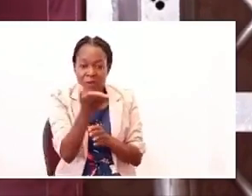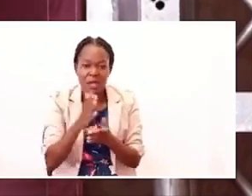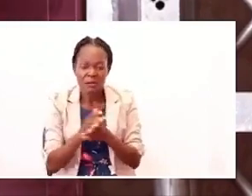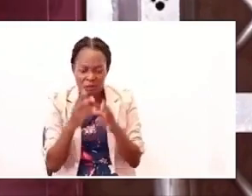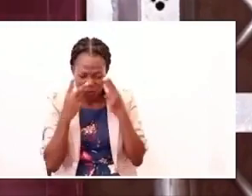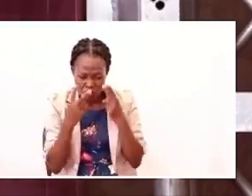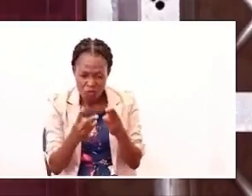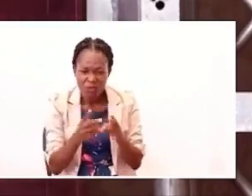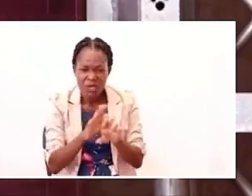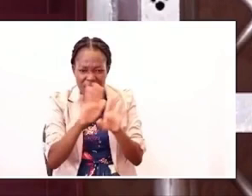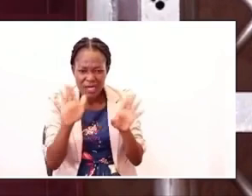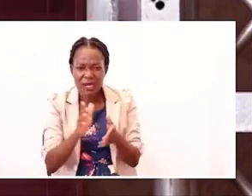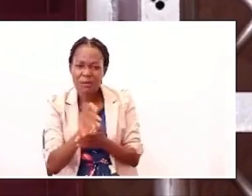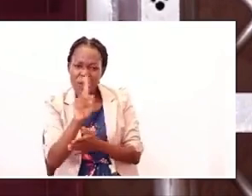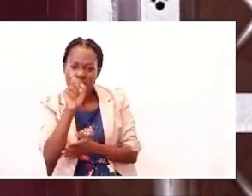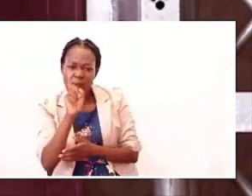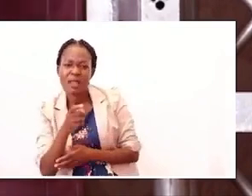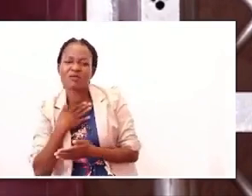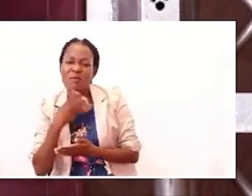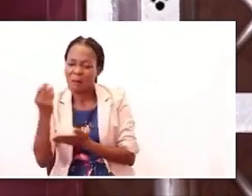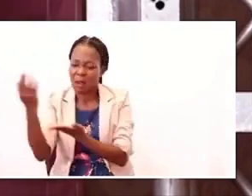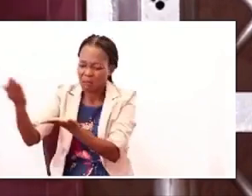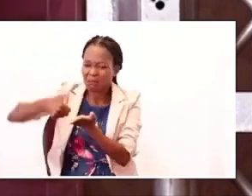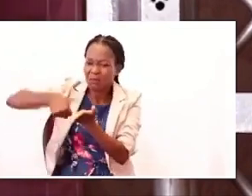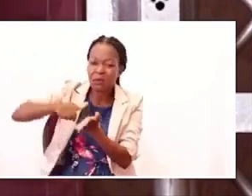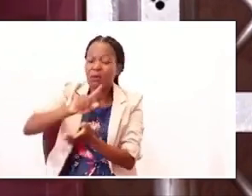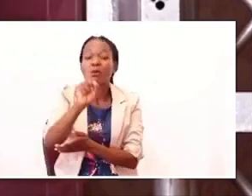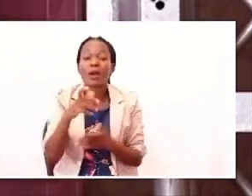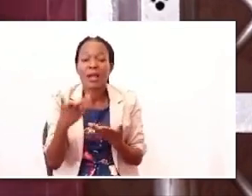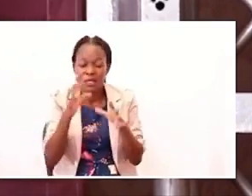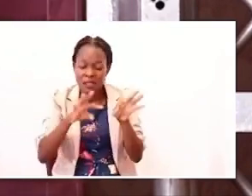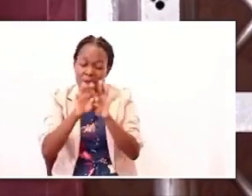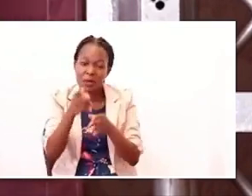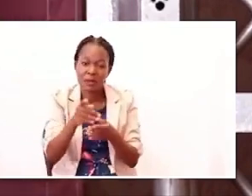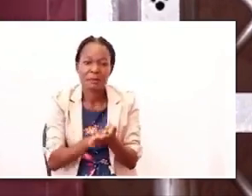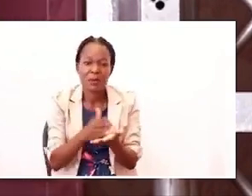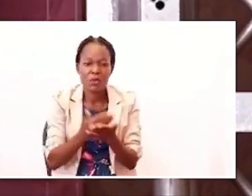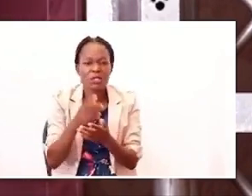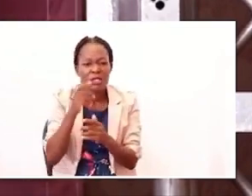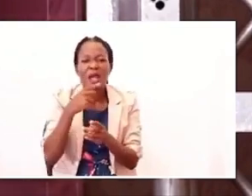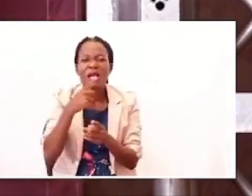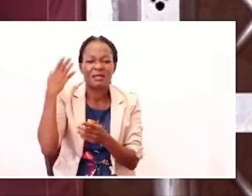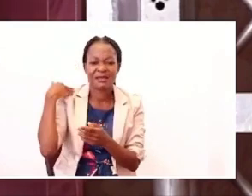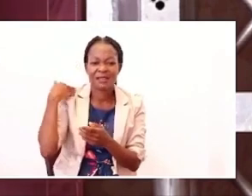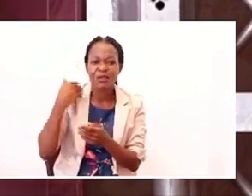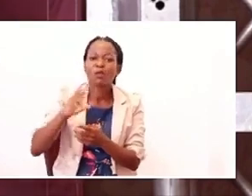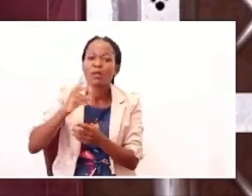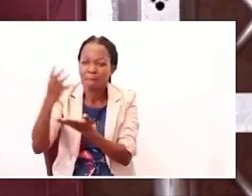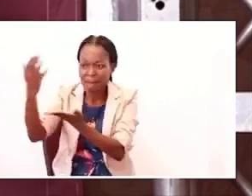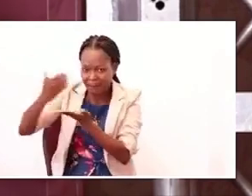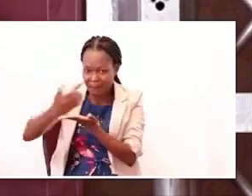at the reasons for which we are borrowing very, very critically. Remember I said source, use, and